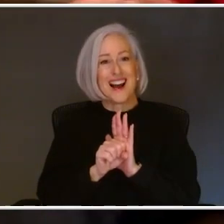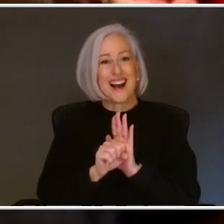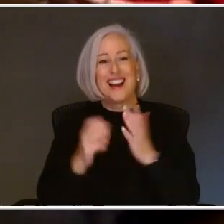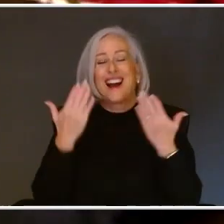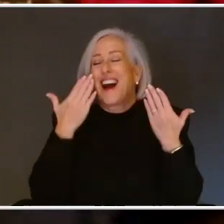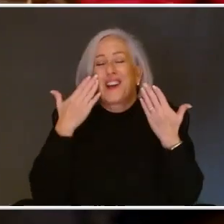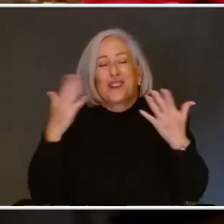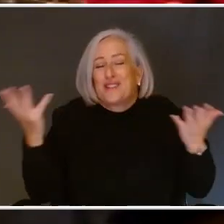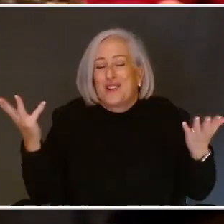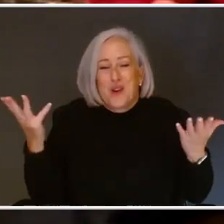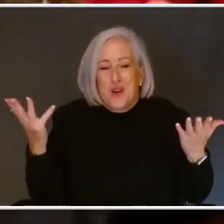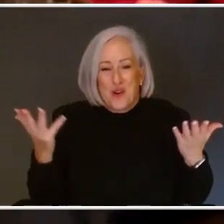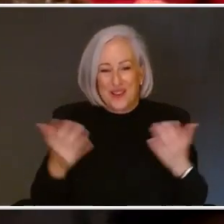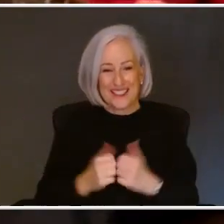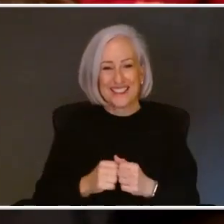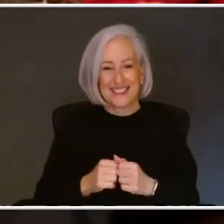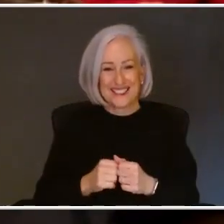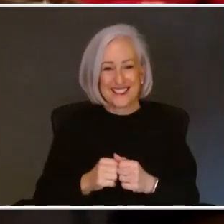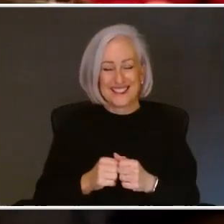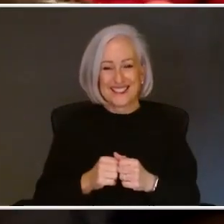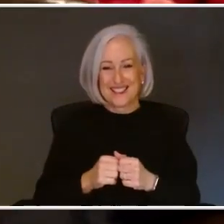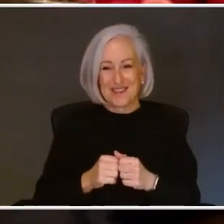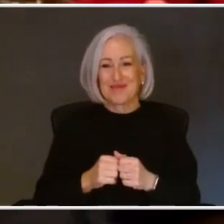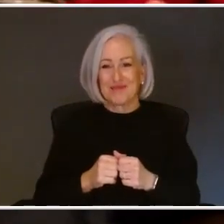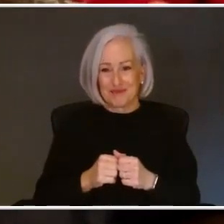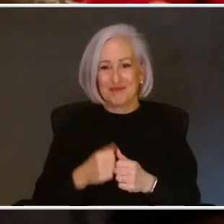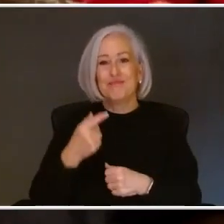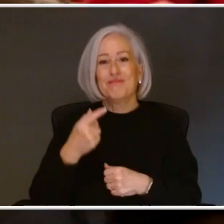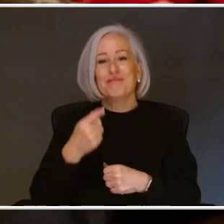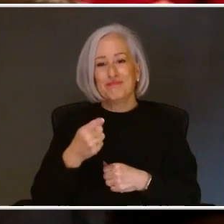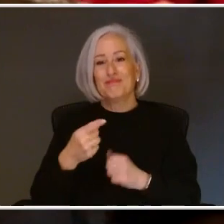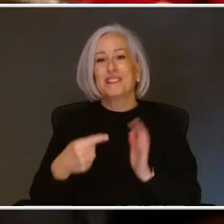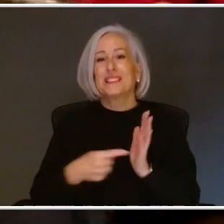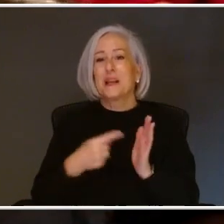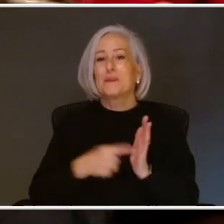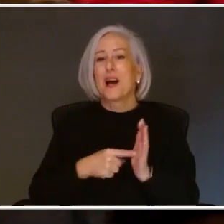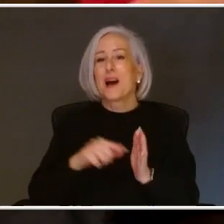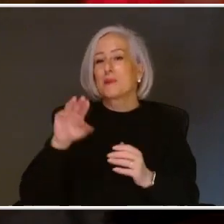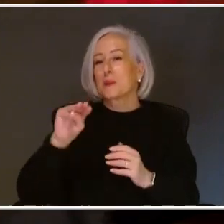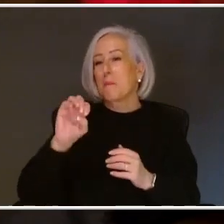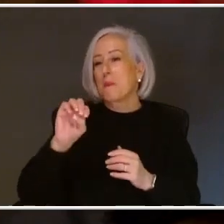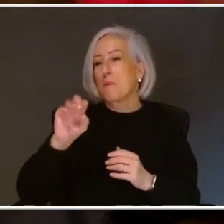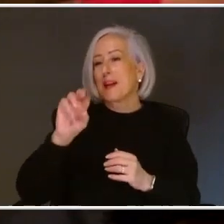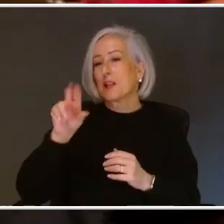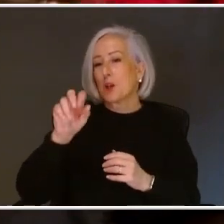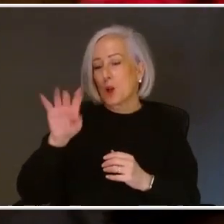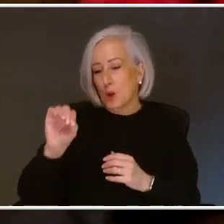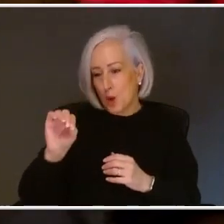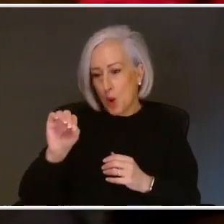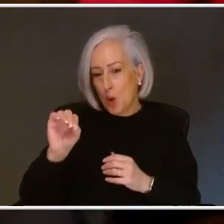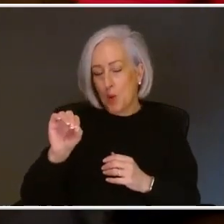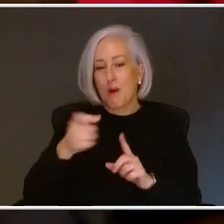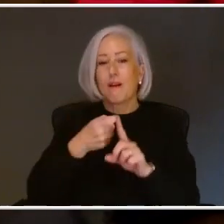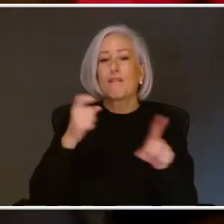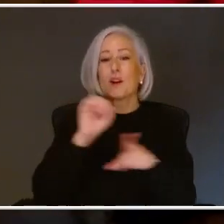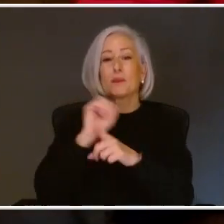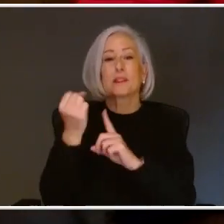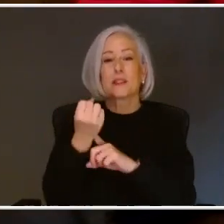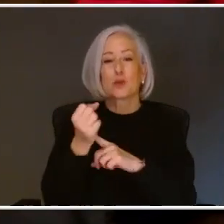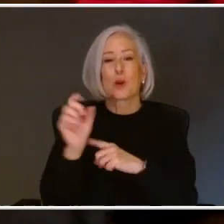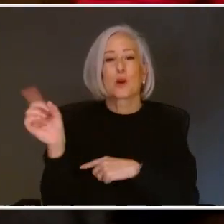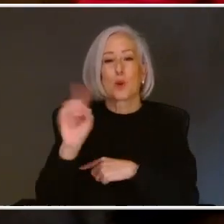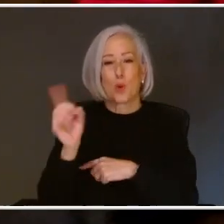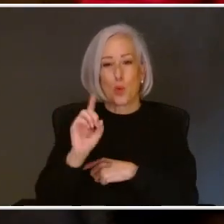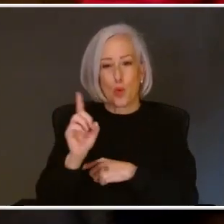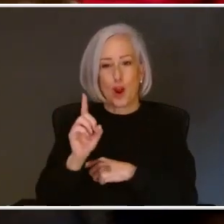don't even know. Yeah. It becomes a memento of an occasion in which,